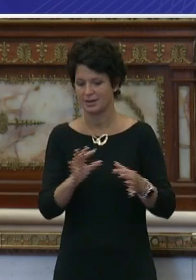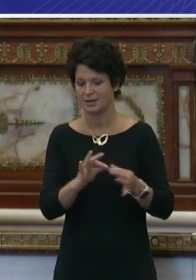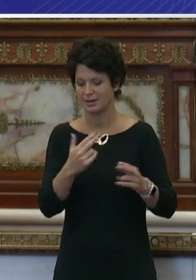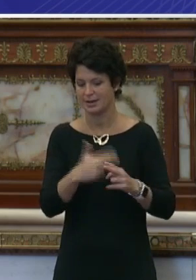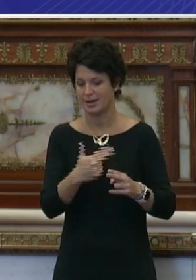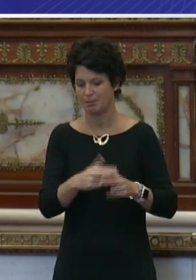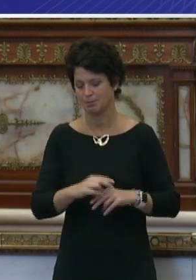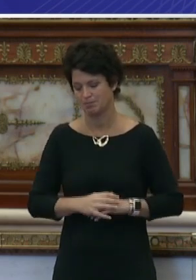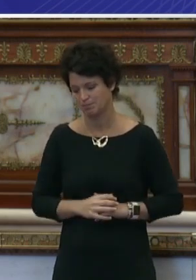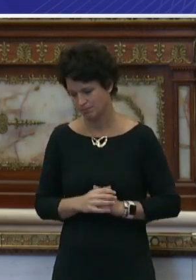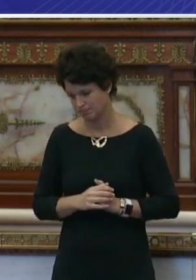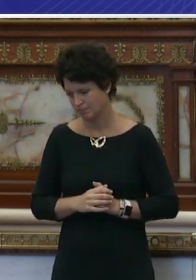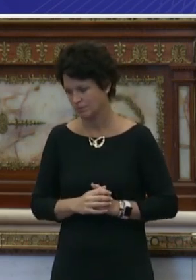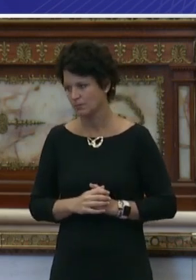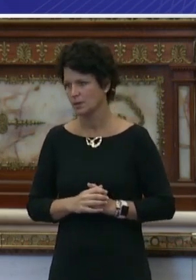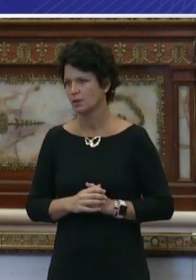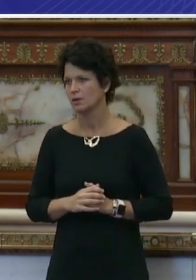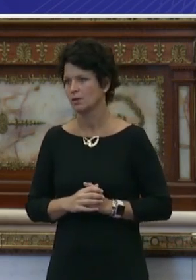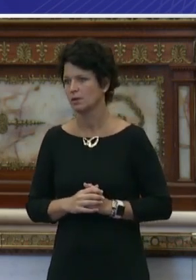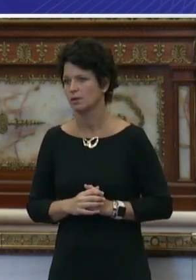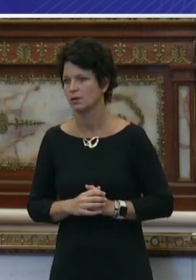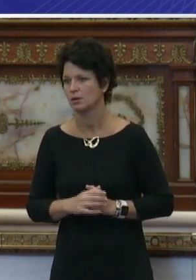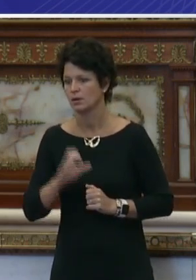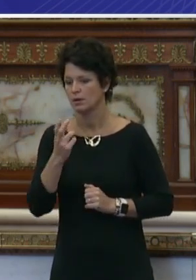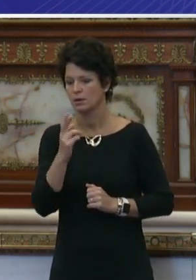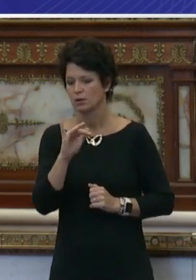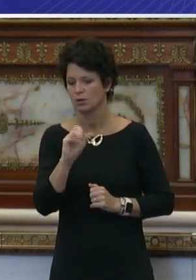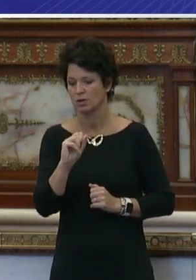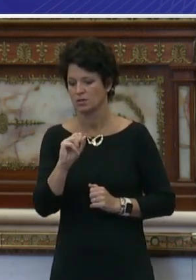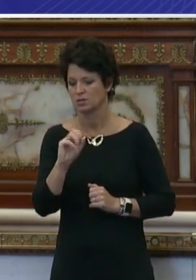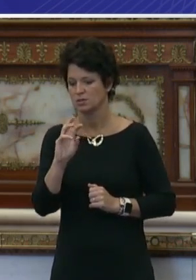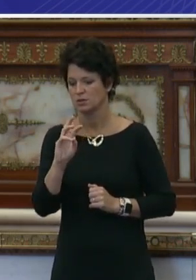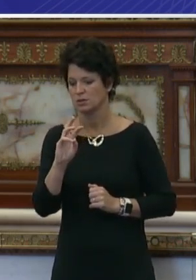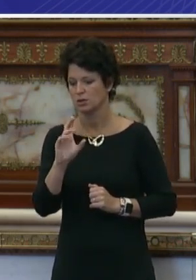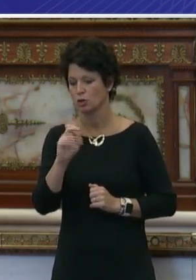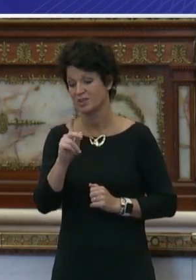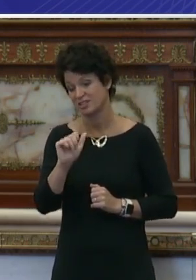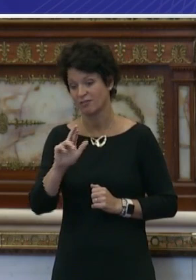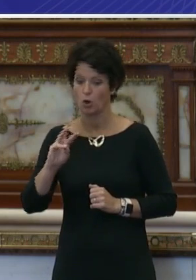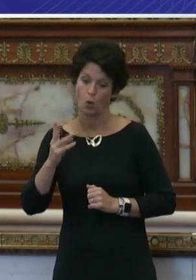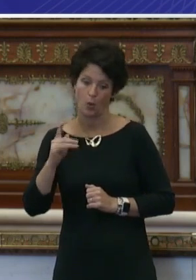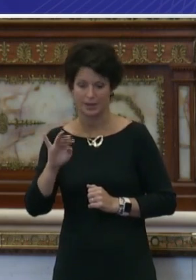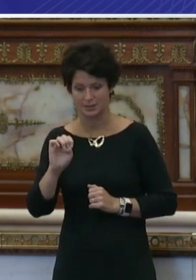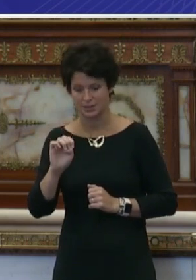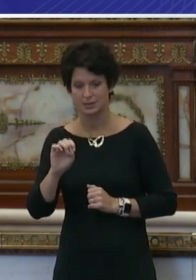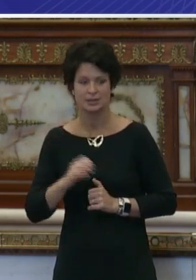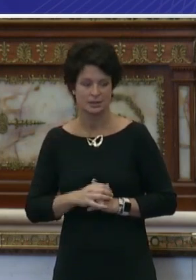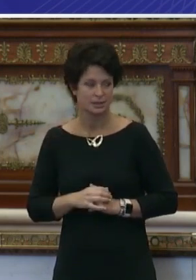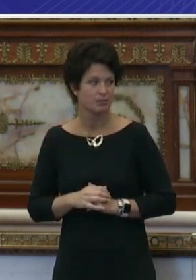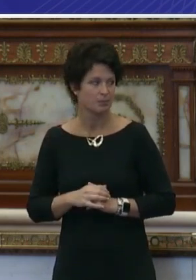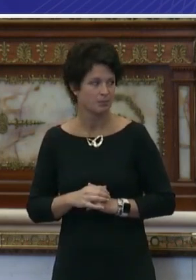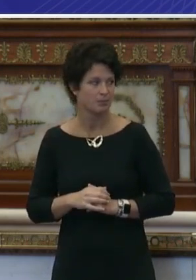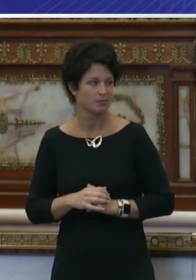record and begin. Yeah, it's Chris. Our proper name is Christopher White.